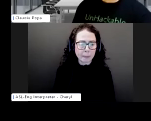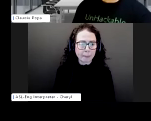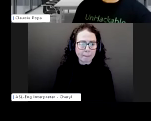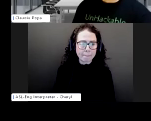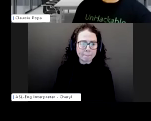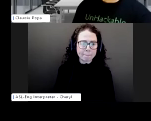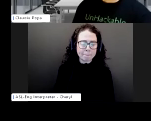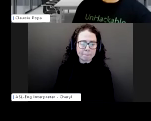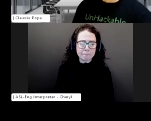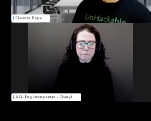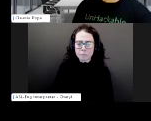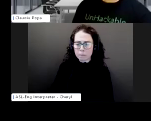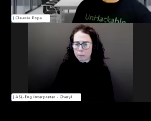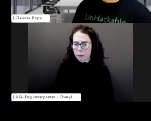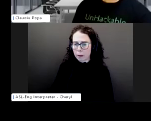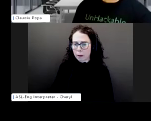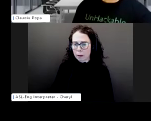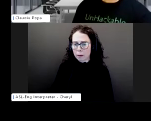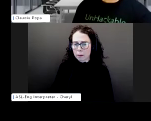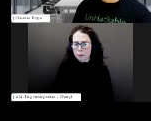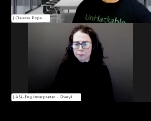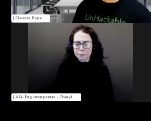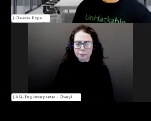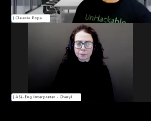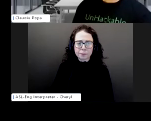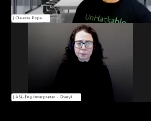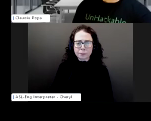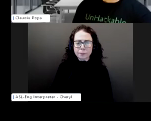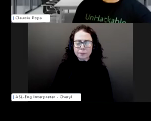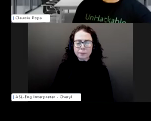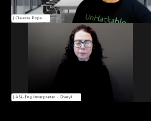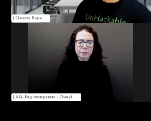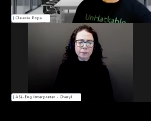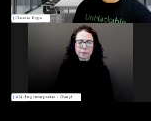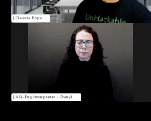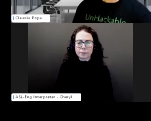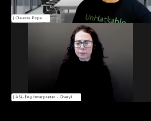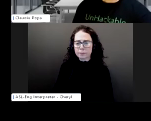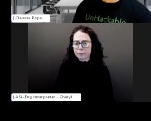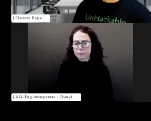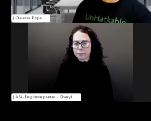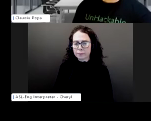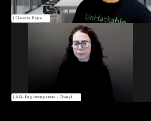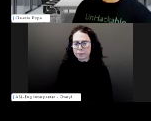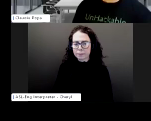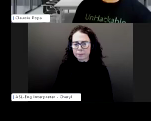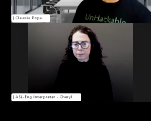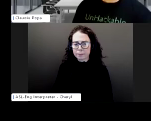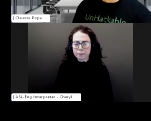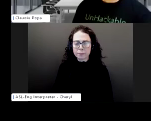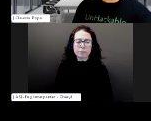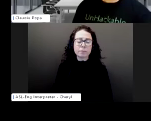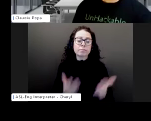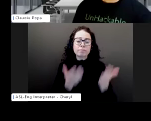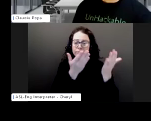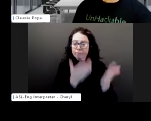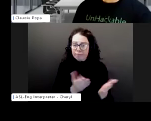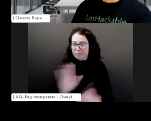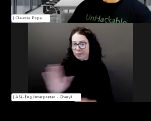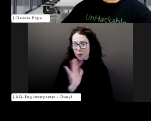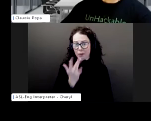We have, I know it's not anyone's favorite activity, but it is very useful for us and very welcome. We have an evaluation, and we